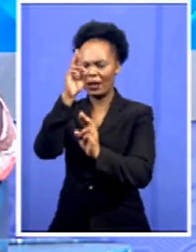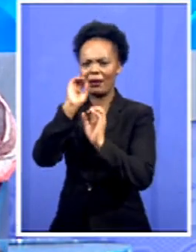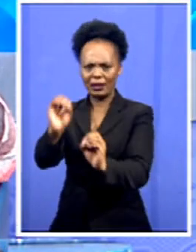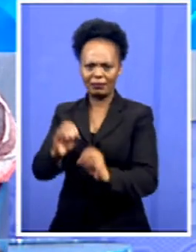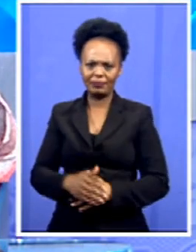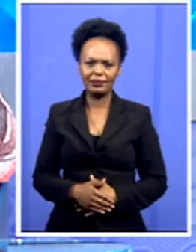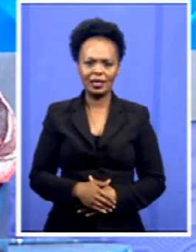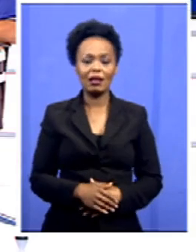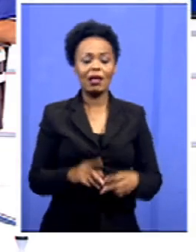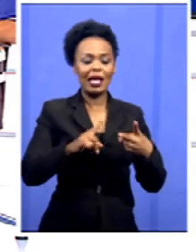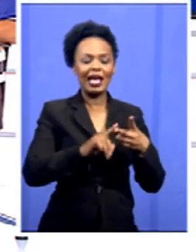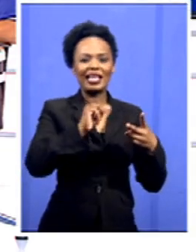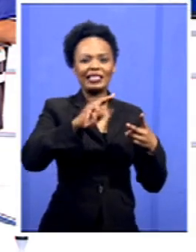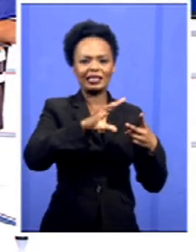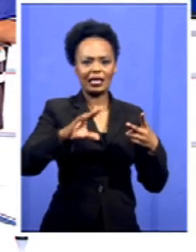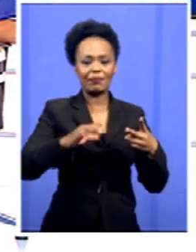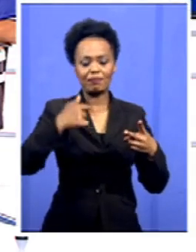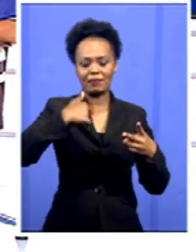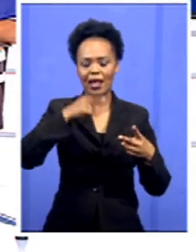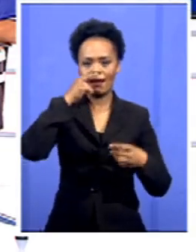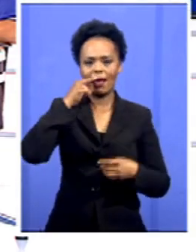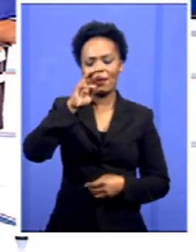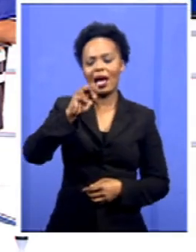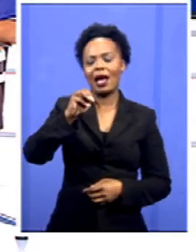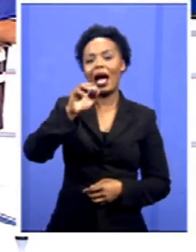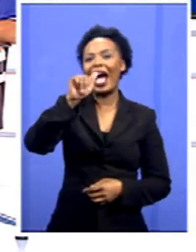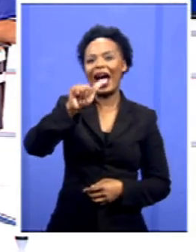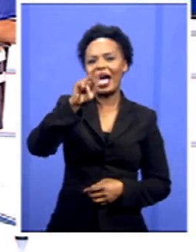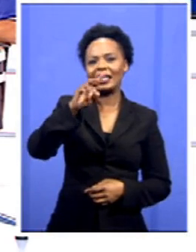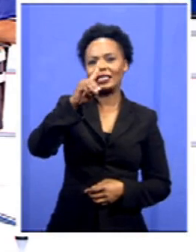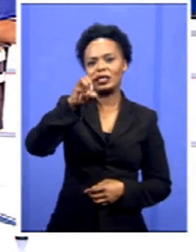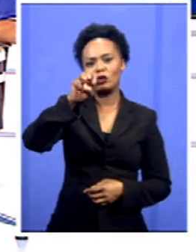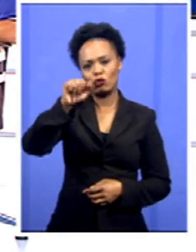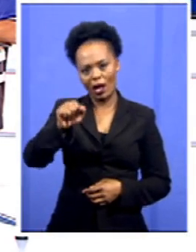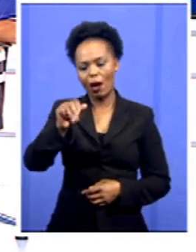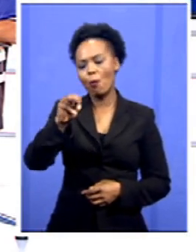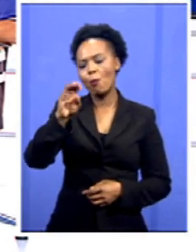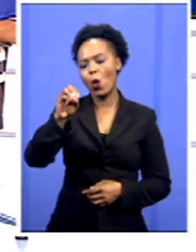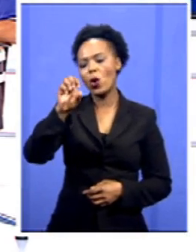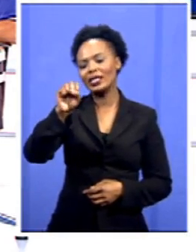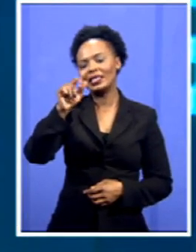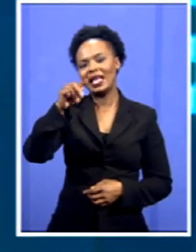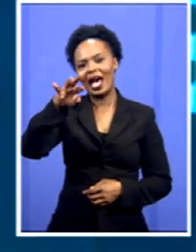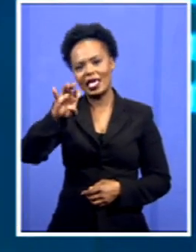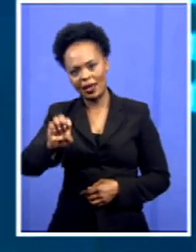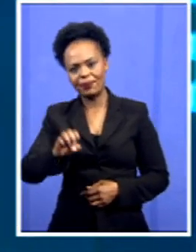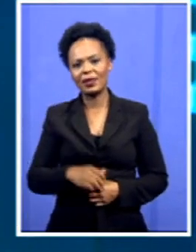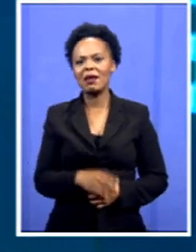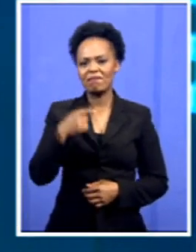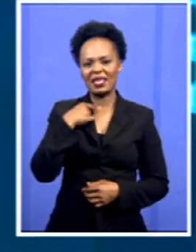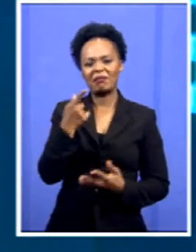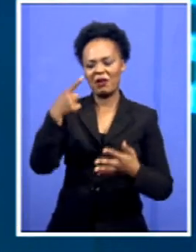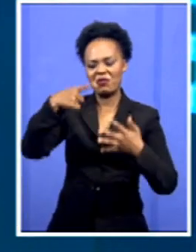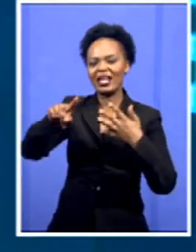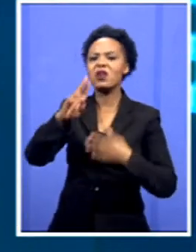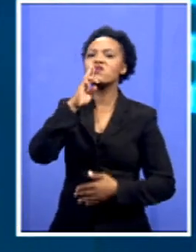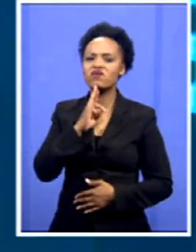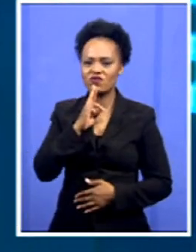ANC? Yes, I'm Andiswa Musai. Yes. For me, I'll rate it red as